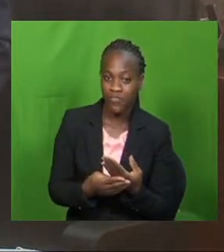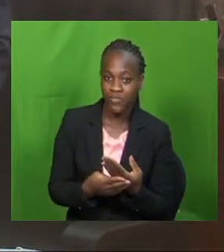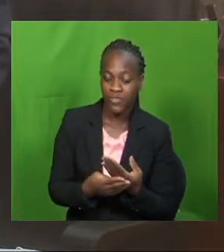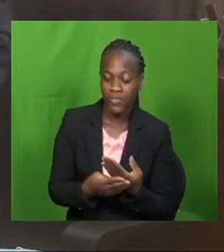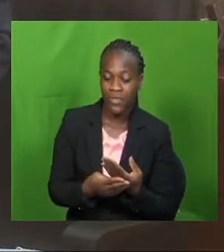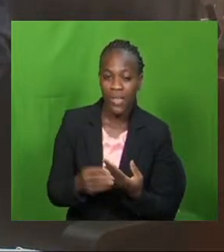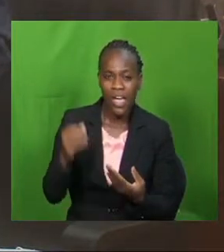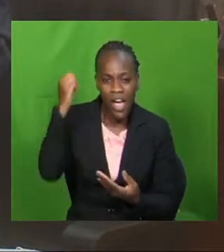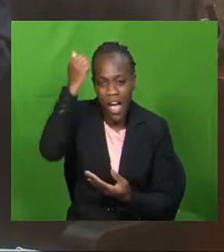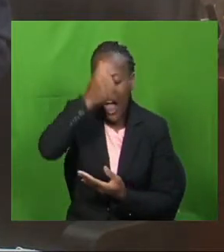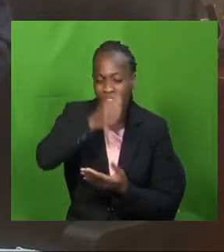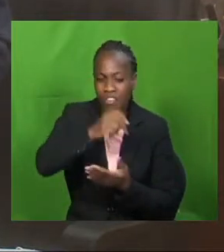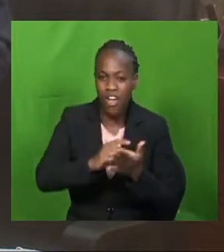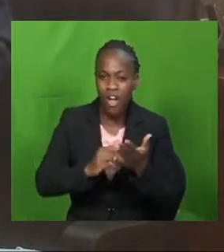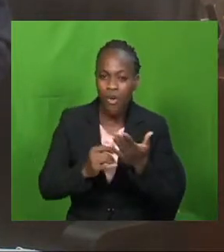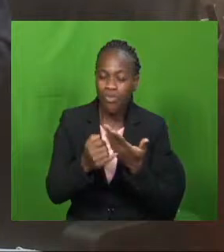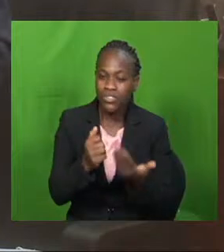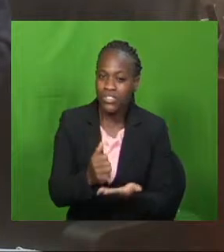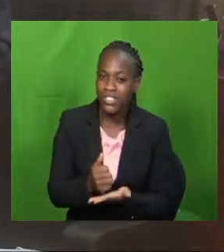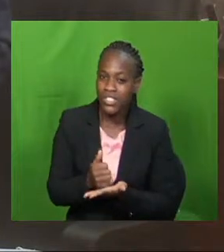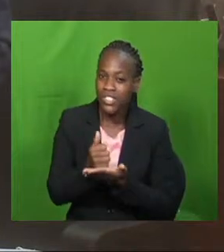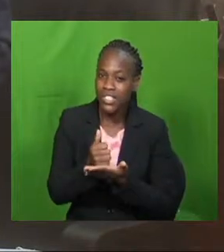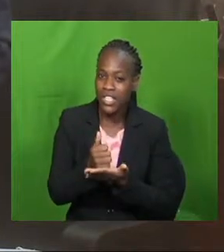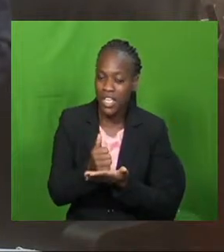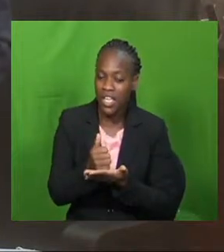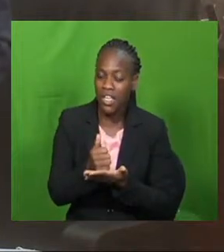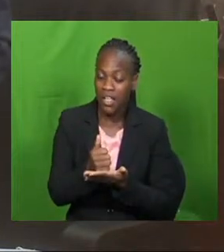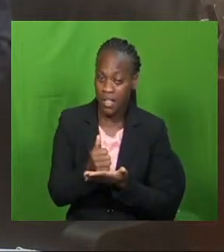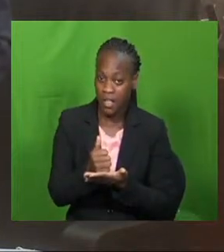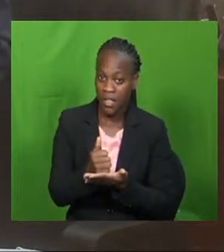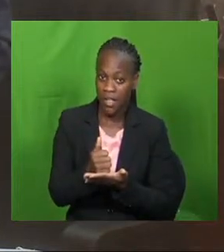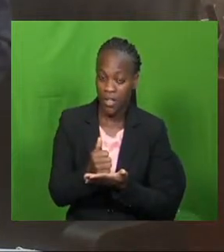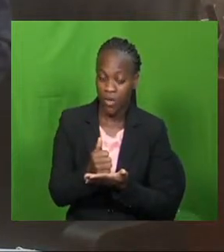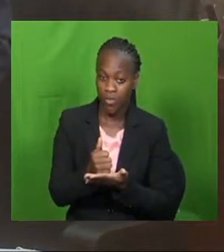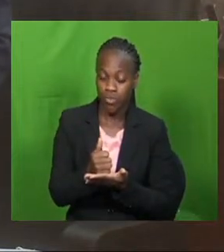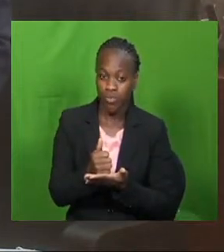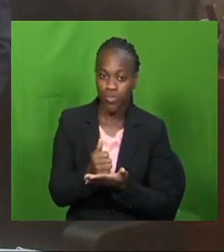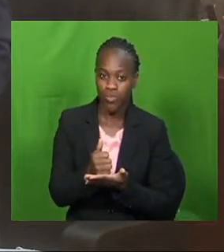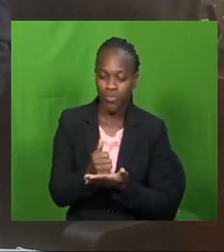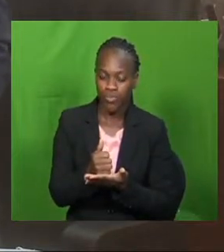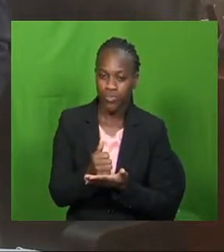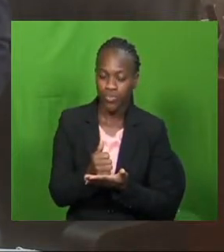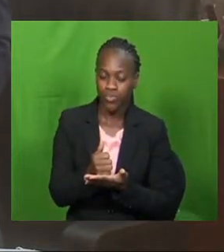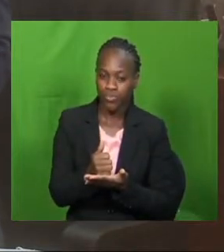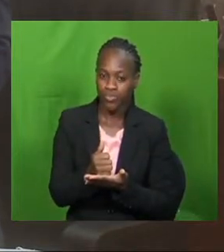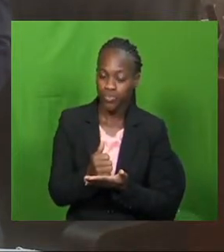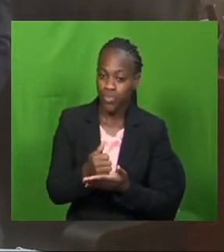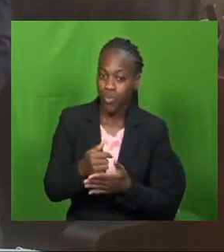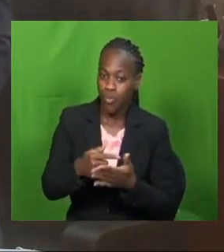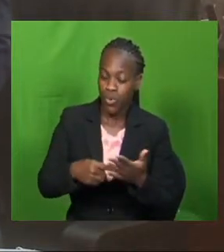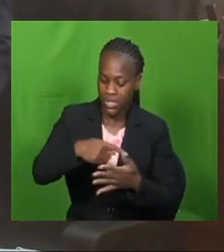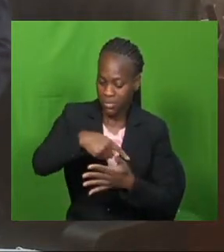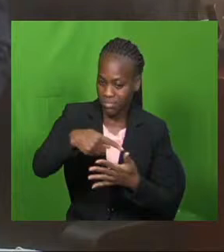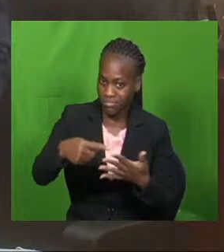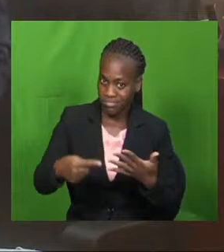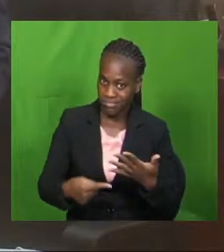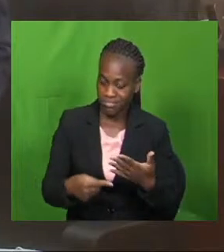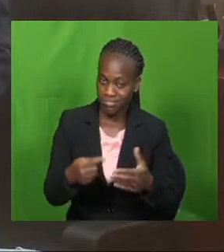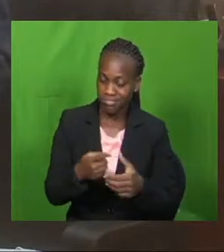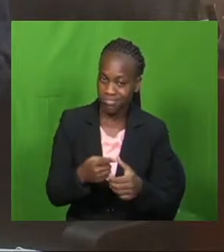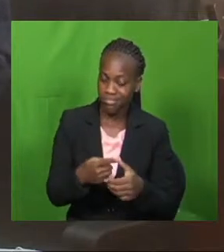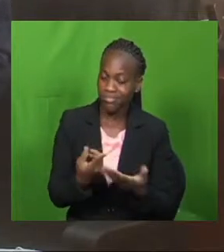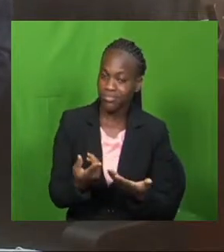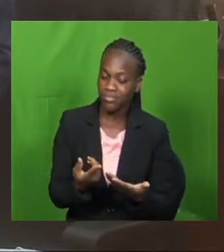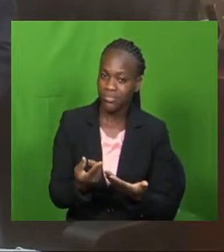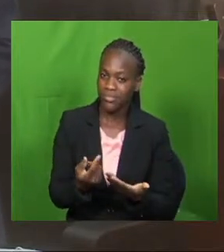effect, implementing the African Continental Free Trade Area would yield the following results: lift about